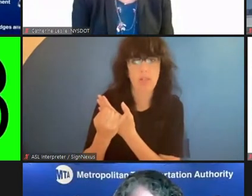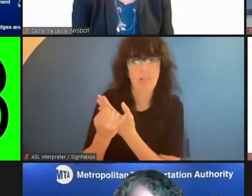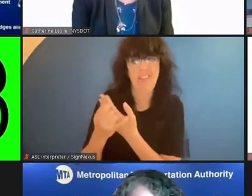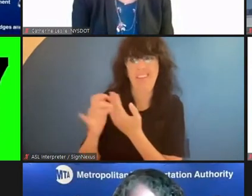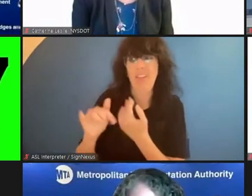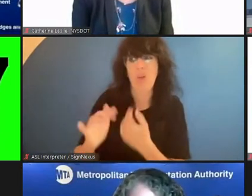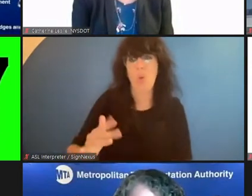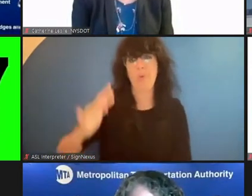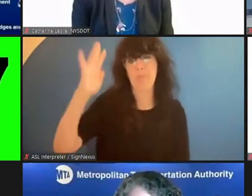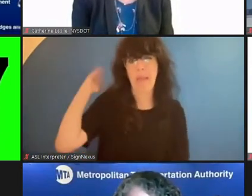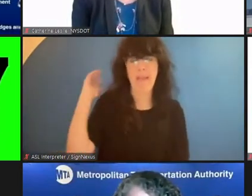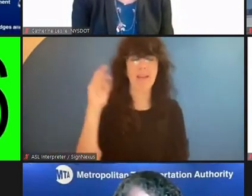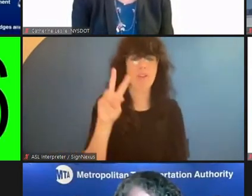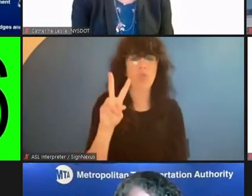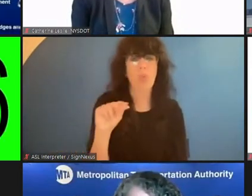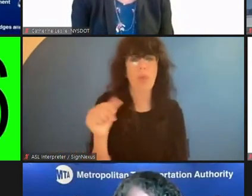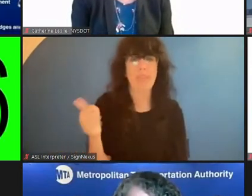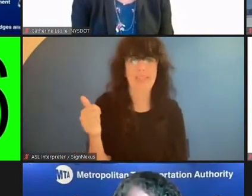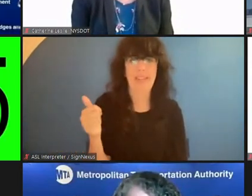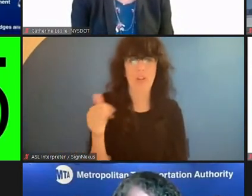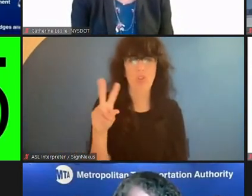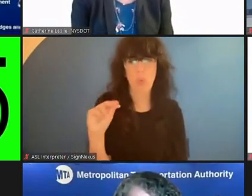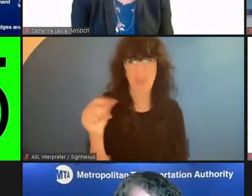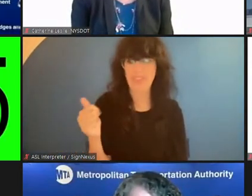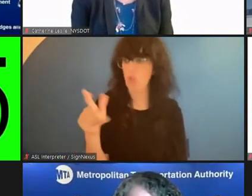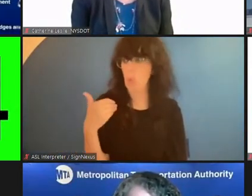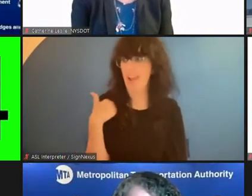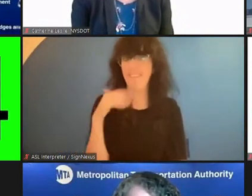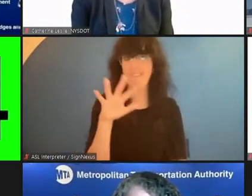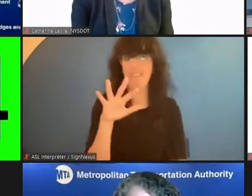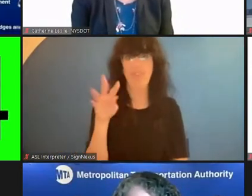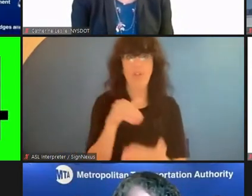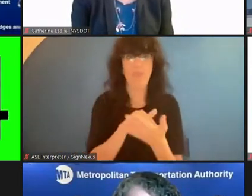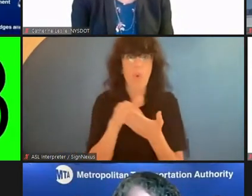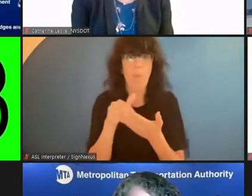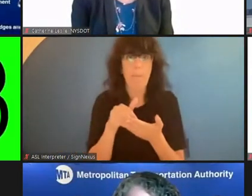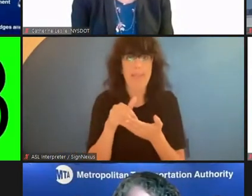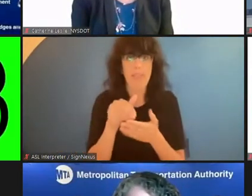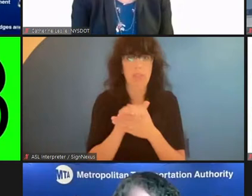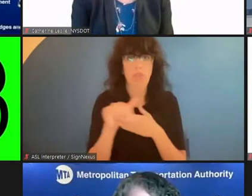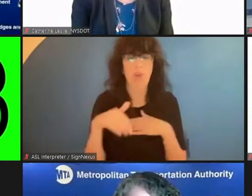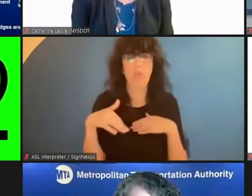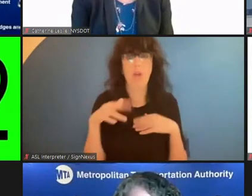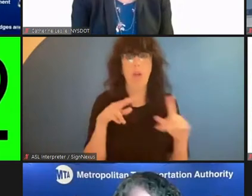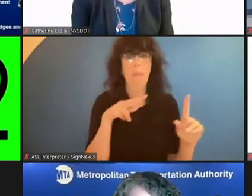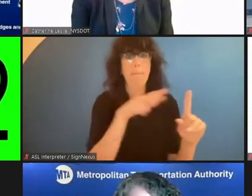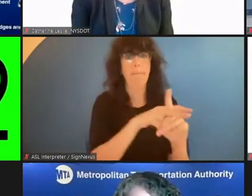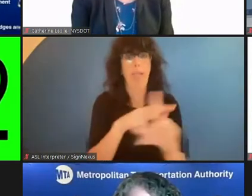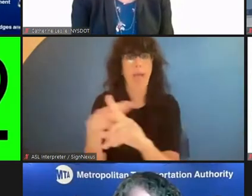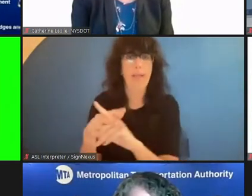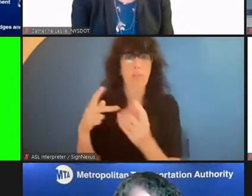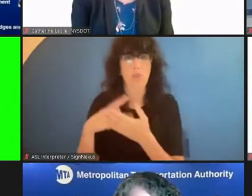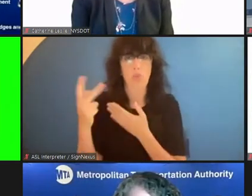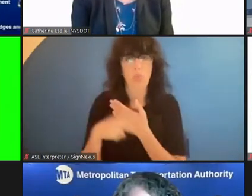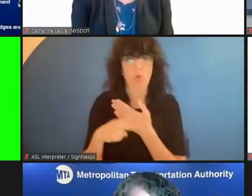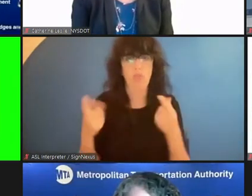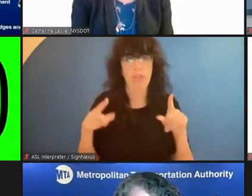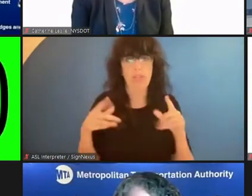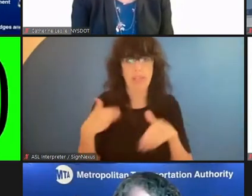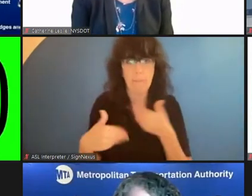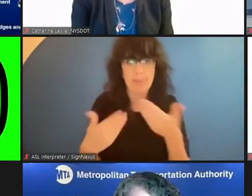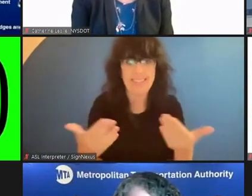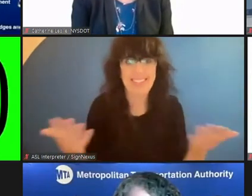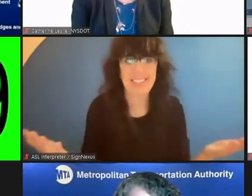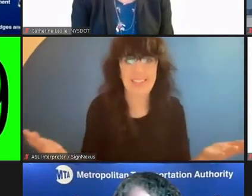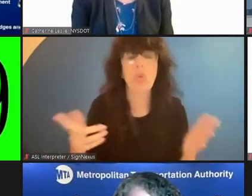2010 so 2010 you have 54 billion out there that you haven't even applied yet to projects that are going on now